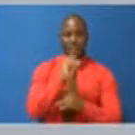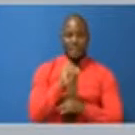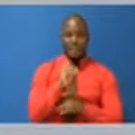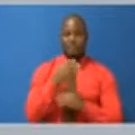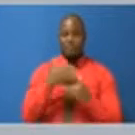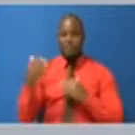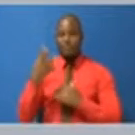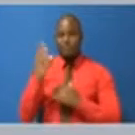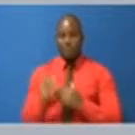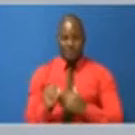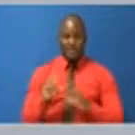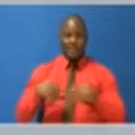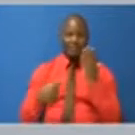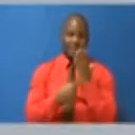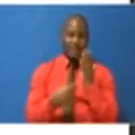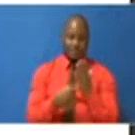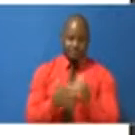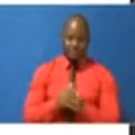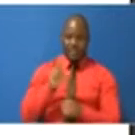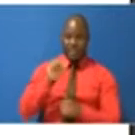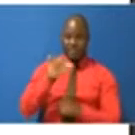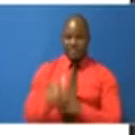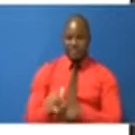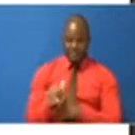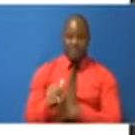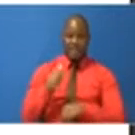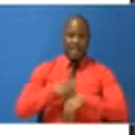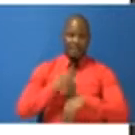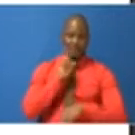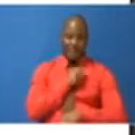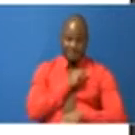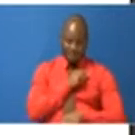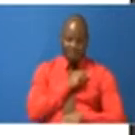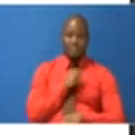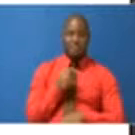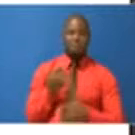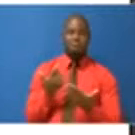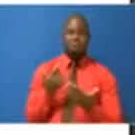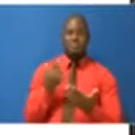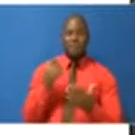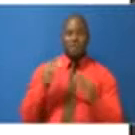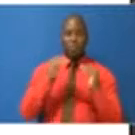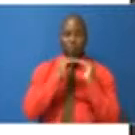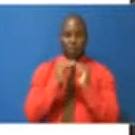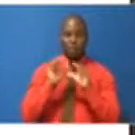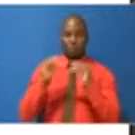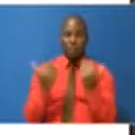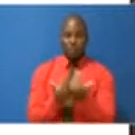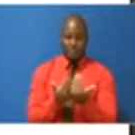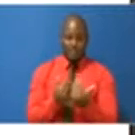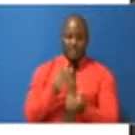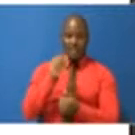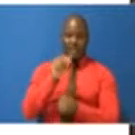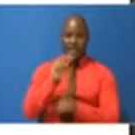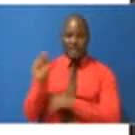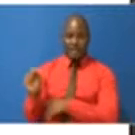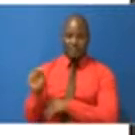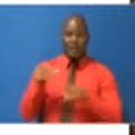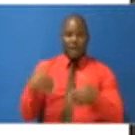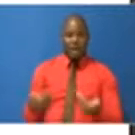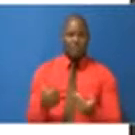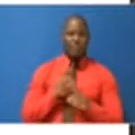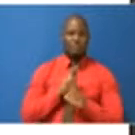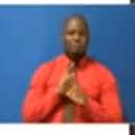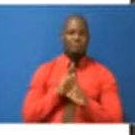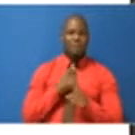tools to start small businesses okay miss nancy moddy may your time is up of the osaka water party mr how do you